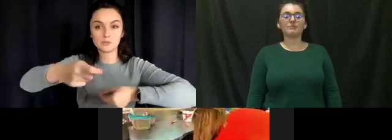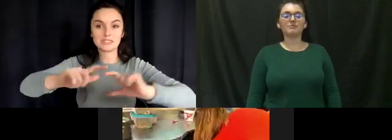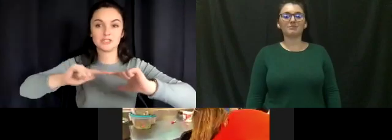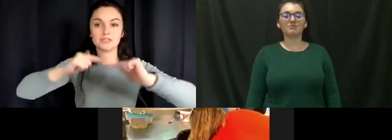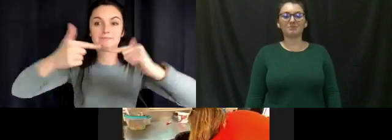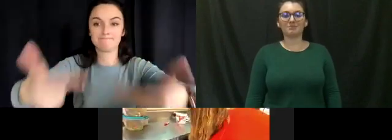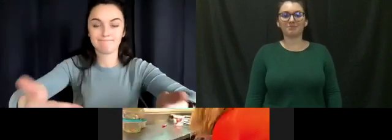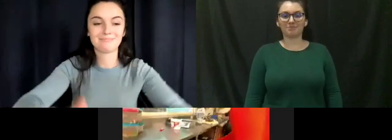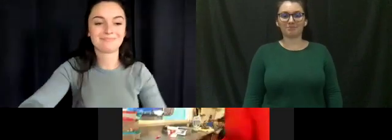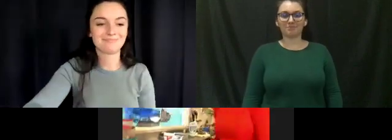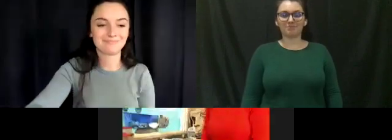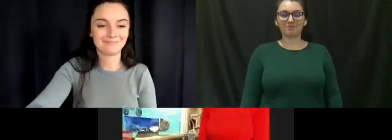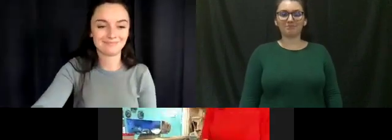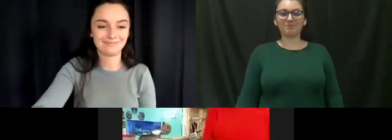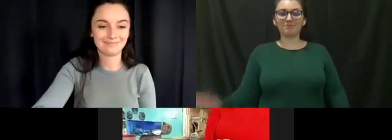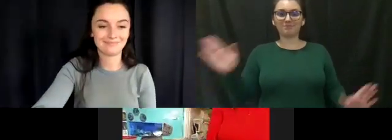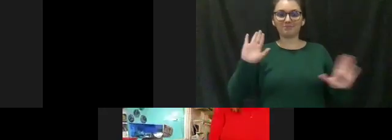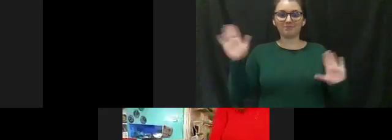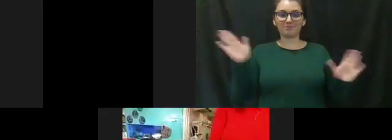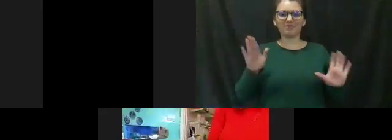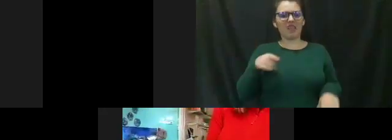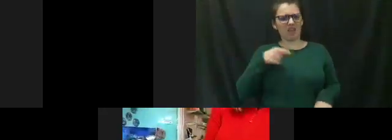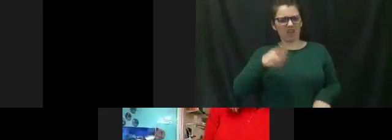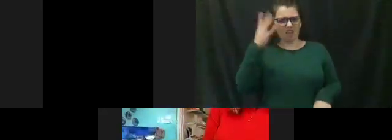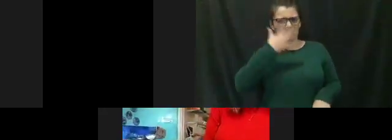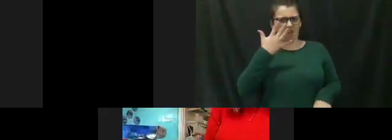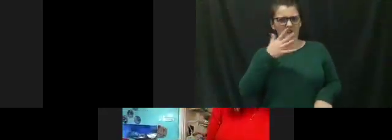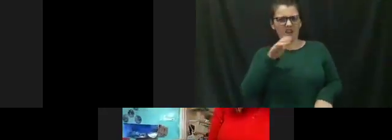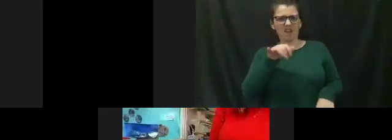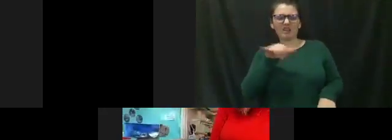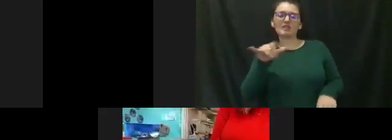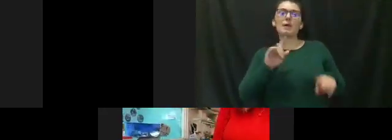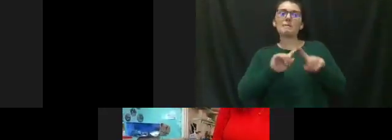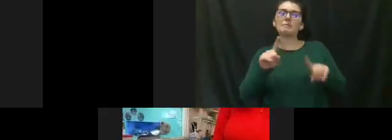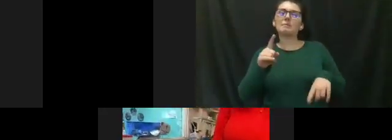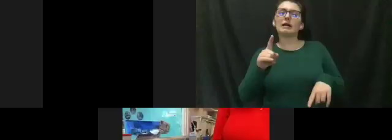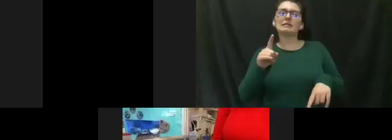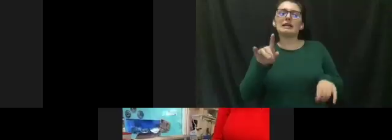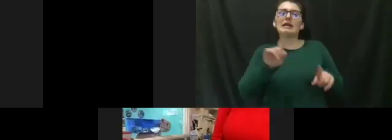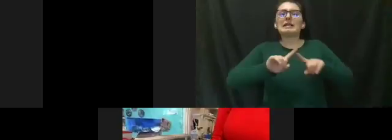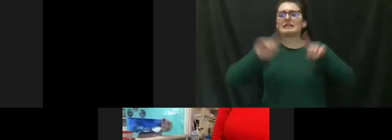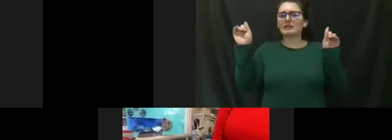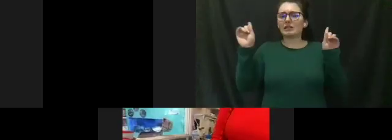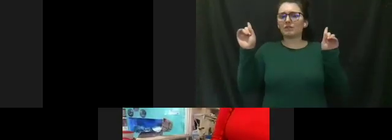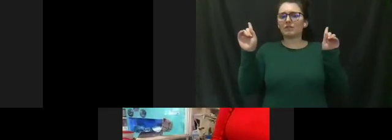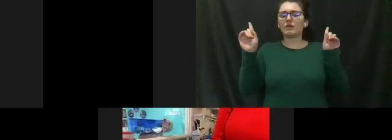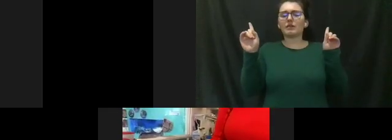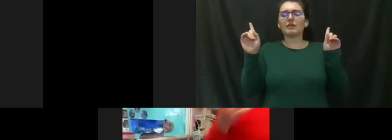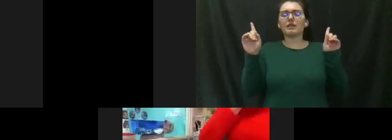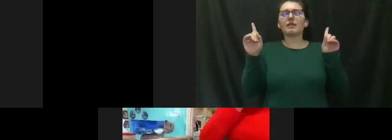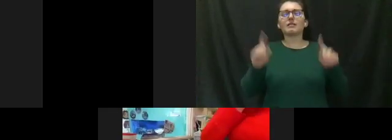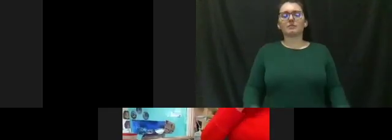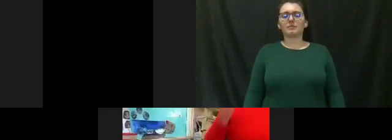chow. These kind of look the same, a little bit different. They actually smell really sweet. They smell pretty good, and these go for our primates. So our gibbons,